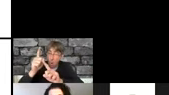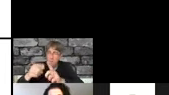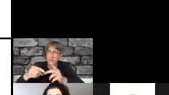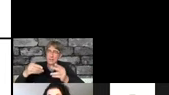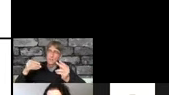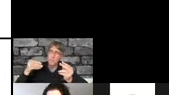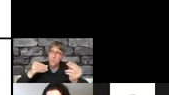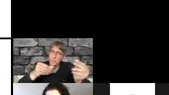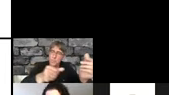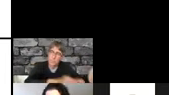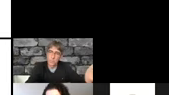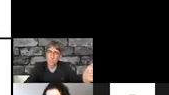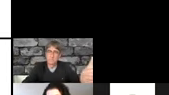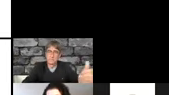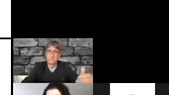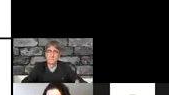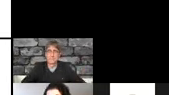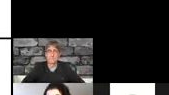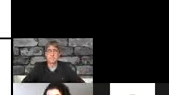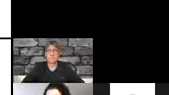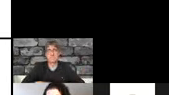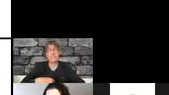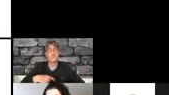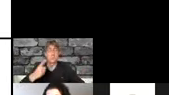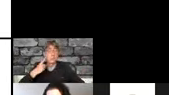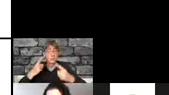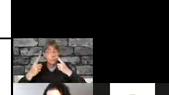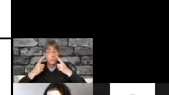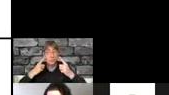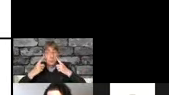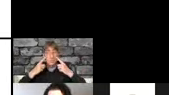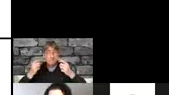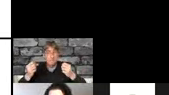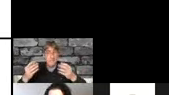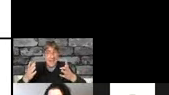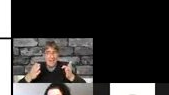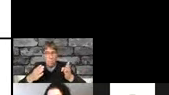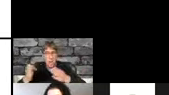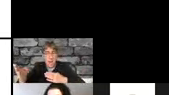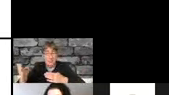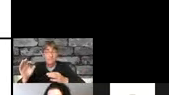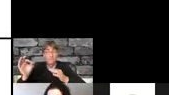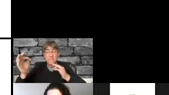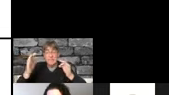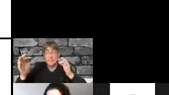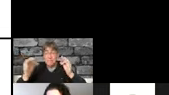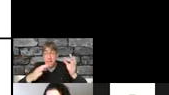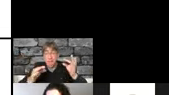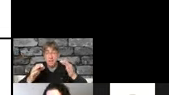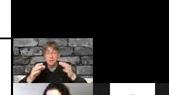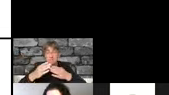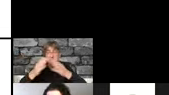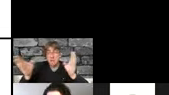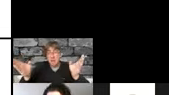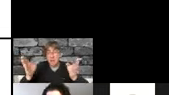We have heard many things from the public about different ways that we could improve our system. Folks want our services